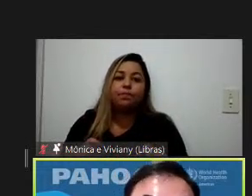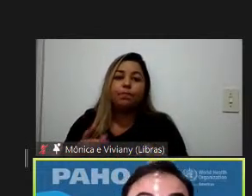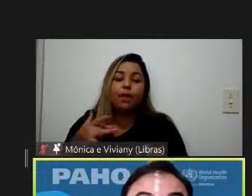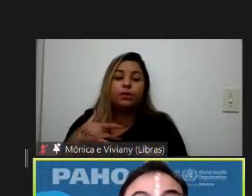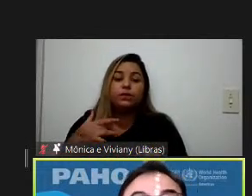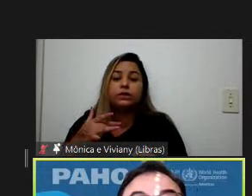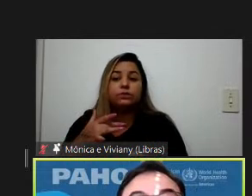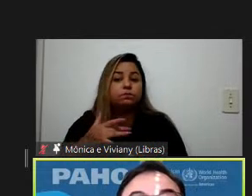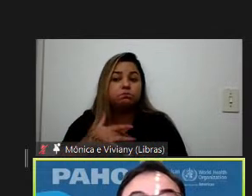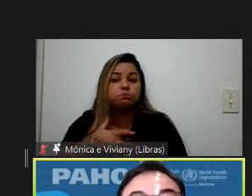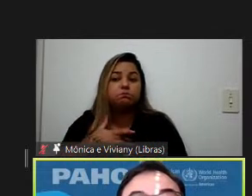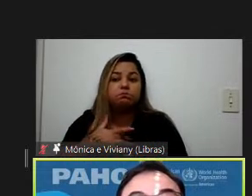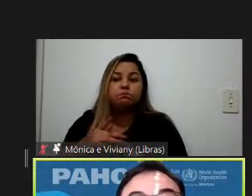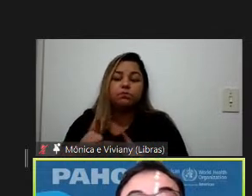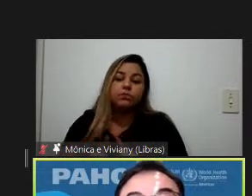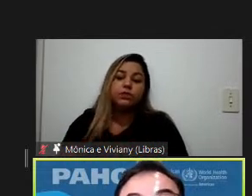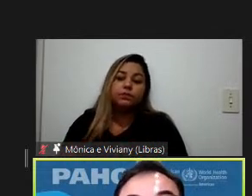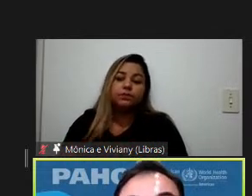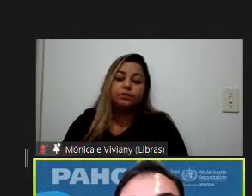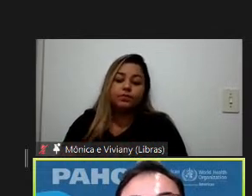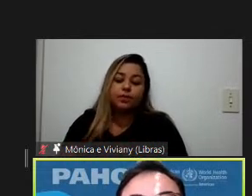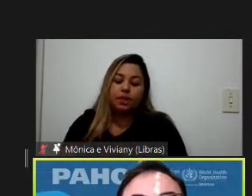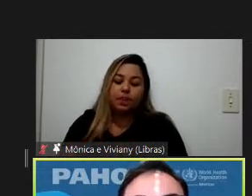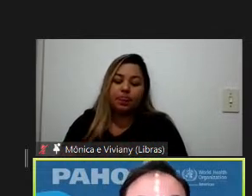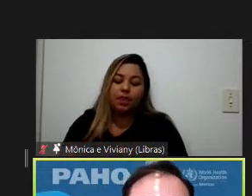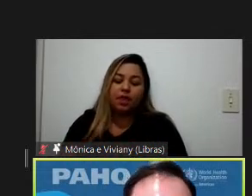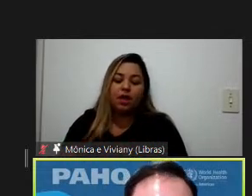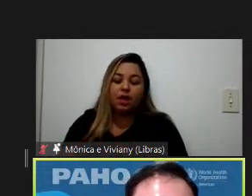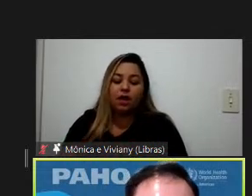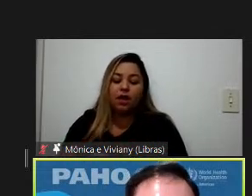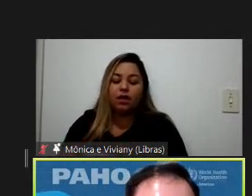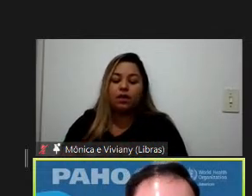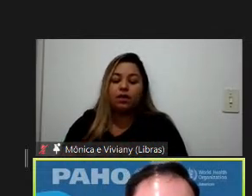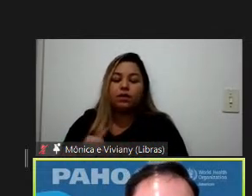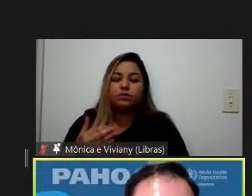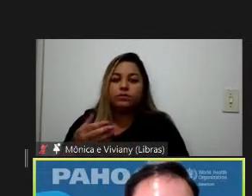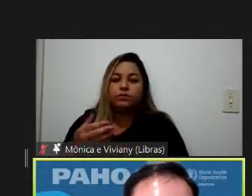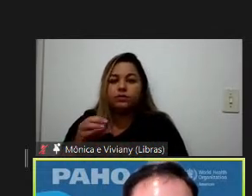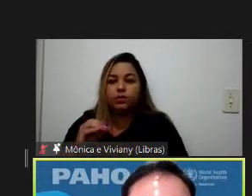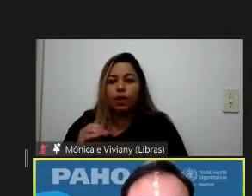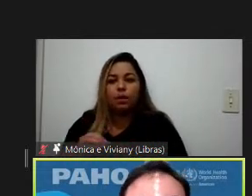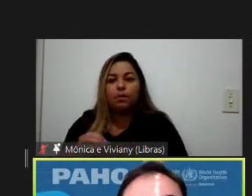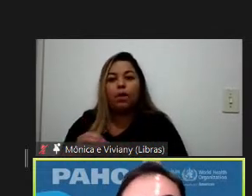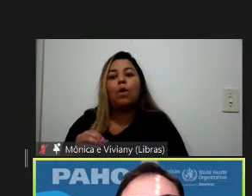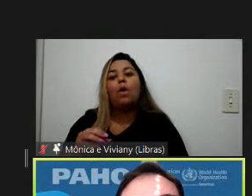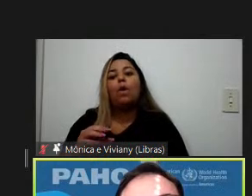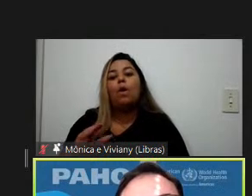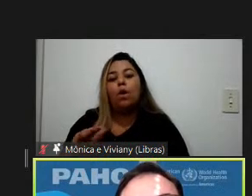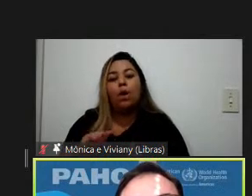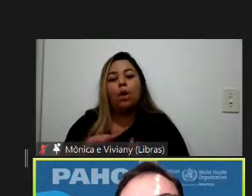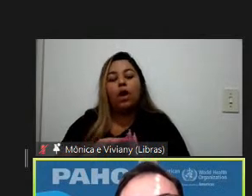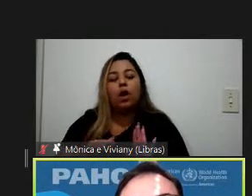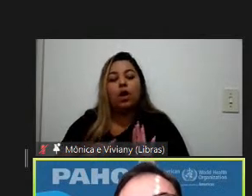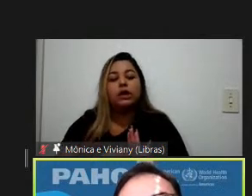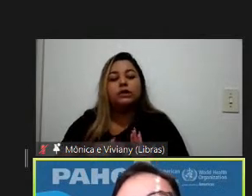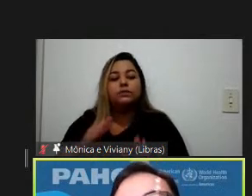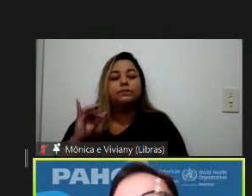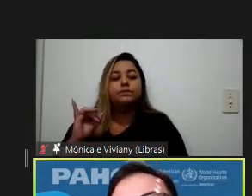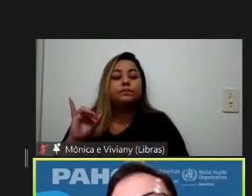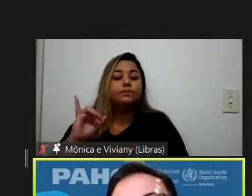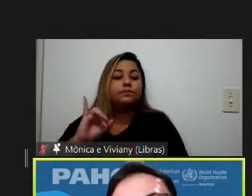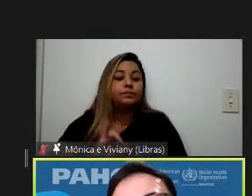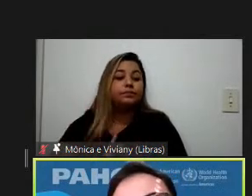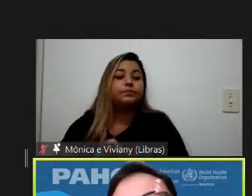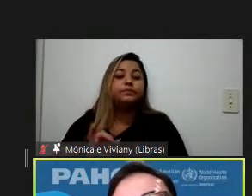to advance the access to health and universal health, that it integrates as a right and a component that is central